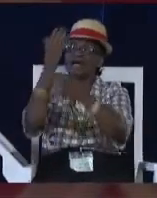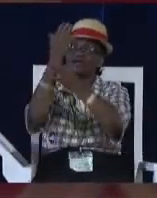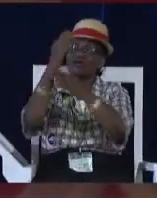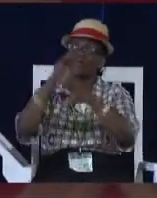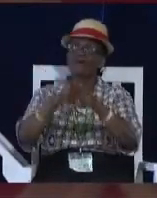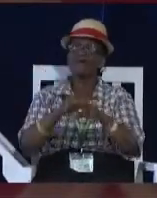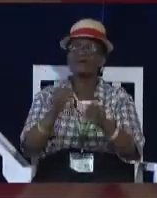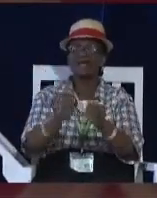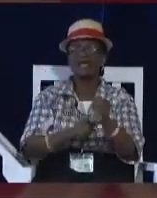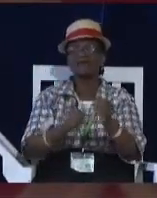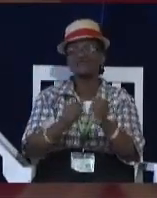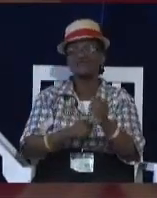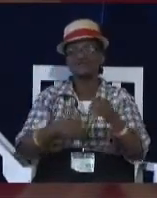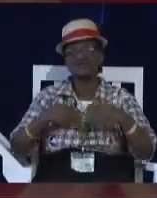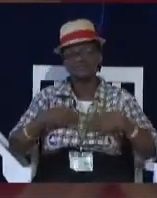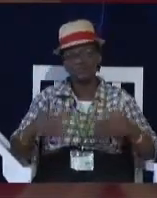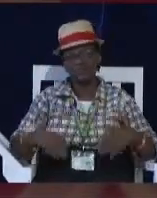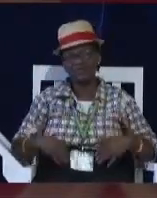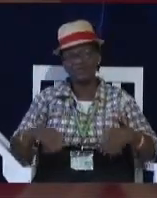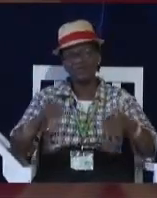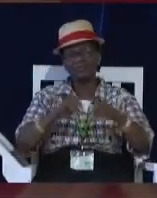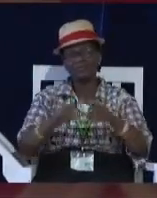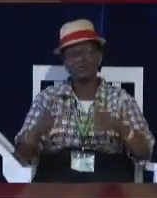But can you imagine me laying hands on